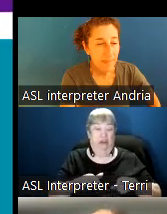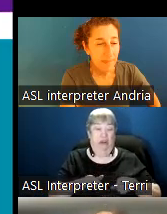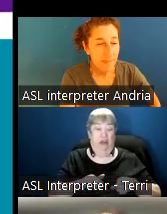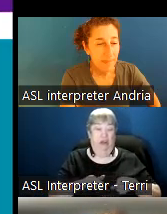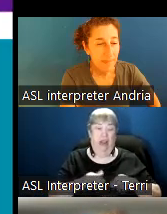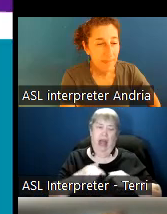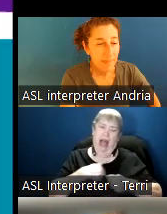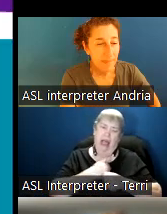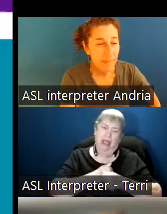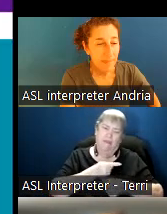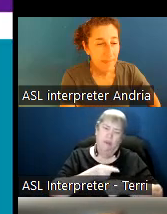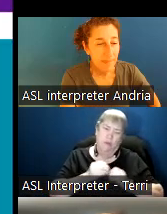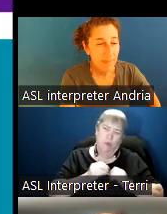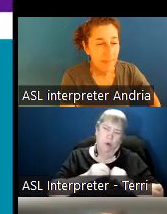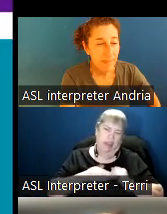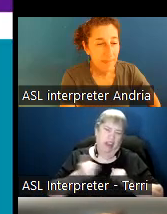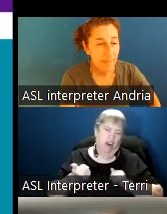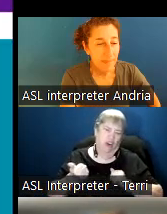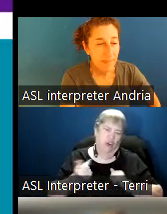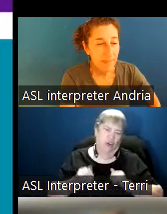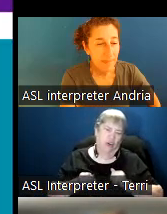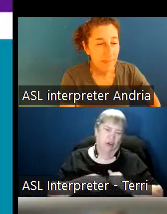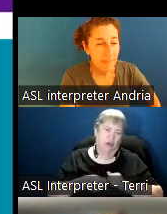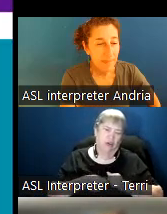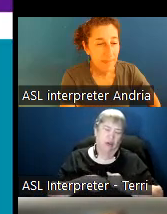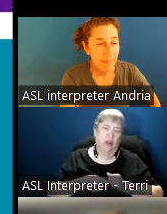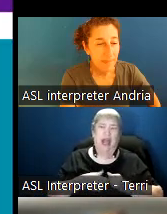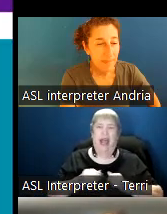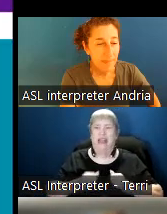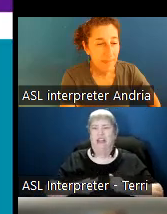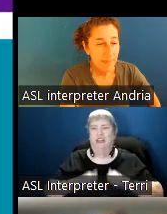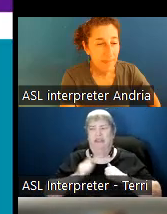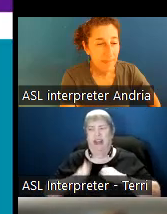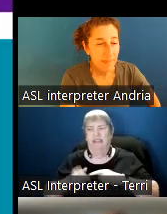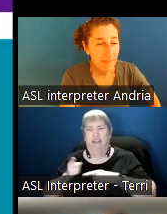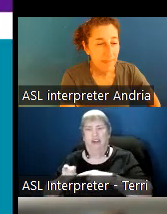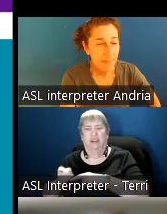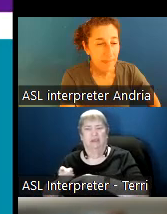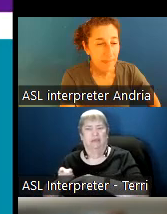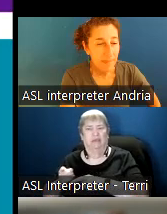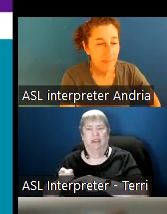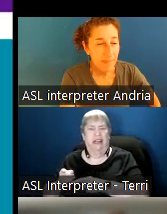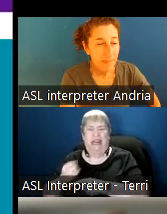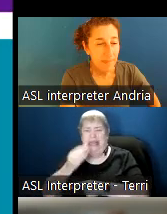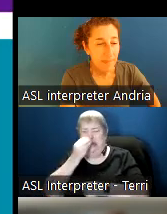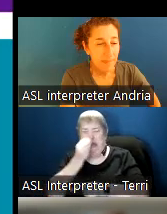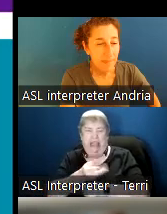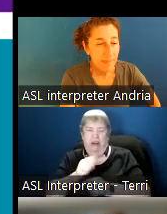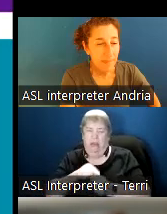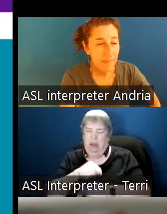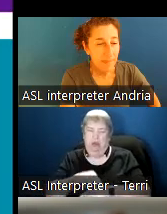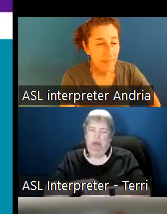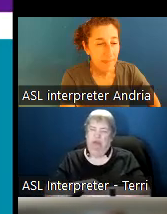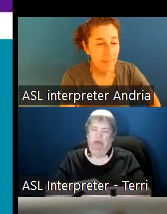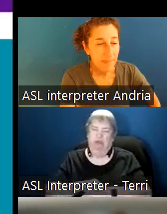that loves them and cares about them, and the survivor is doesn't care about them, doesn't love them. The survivor never spends